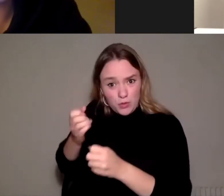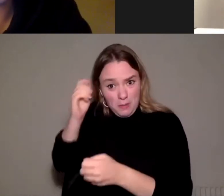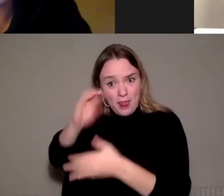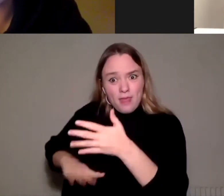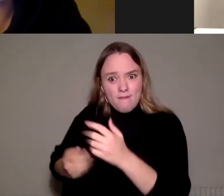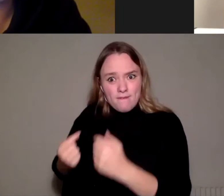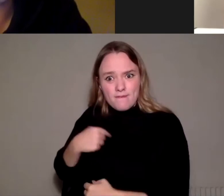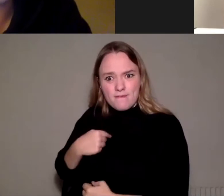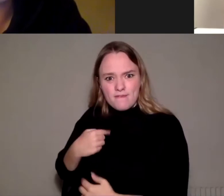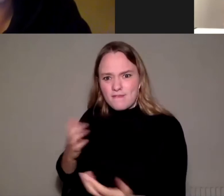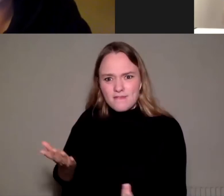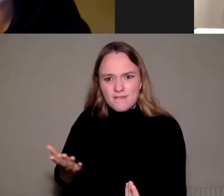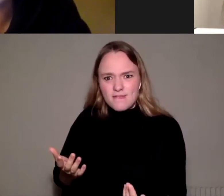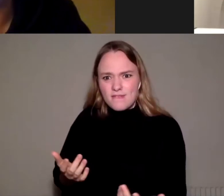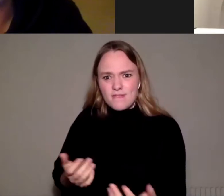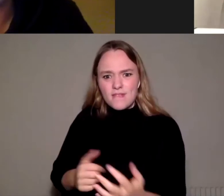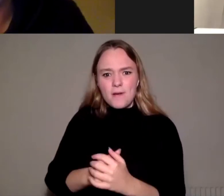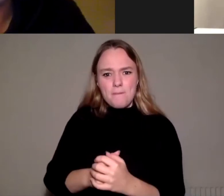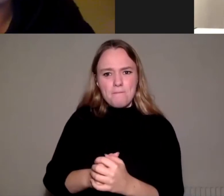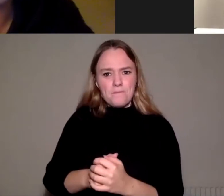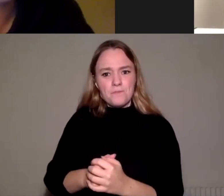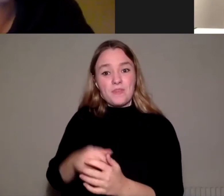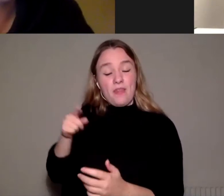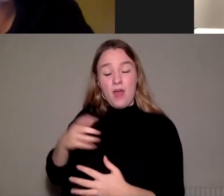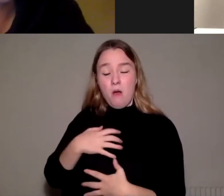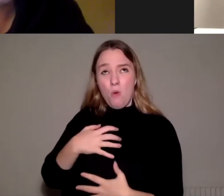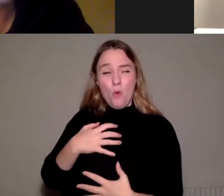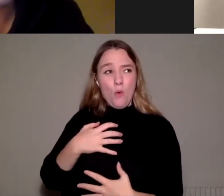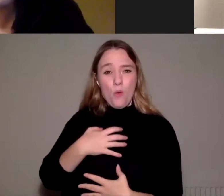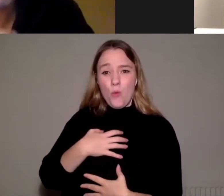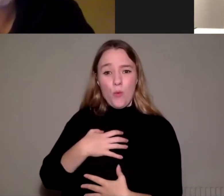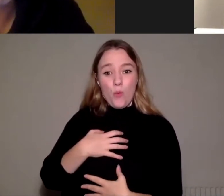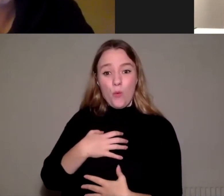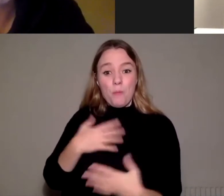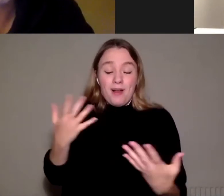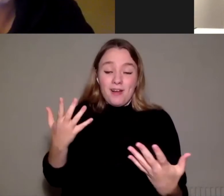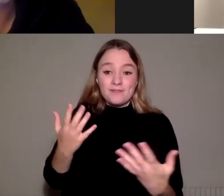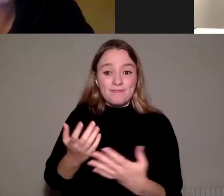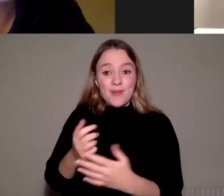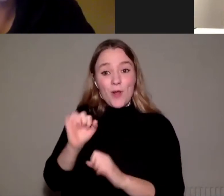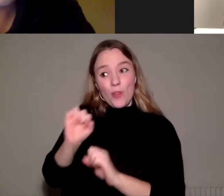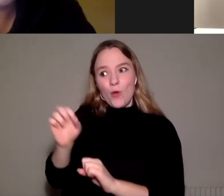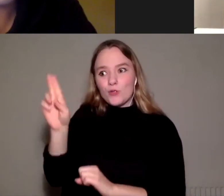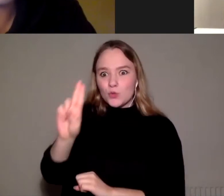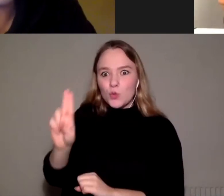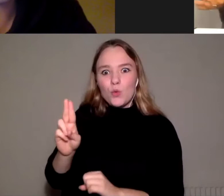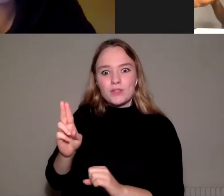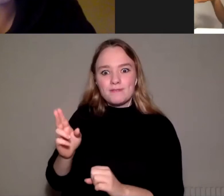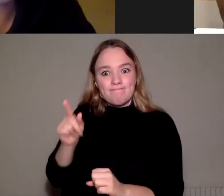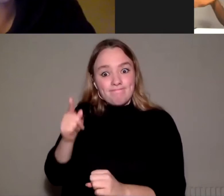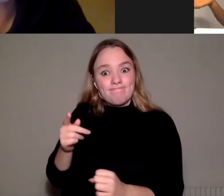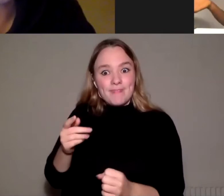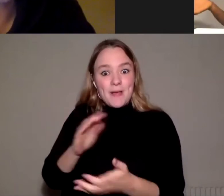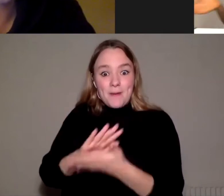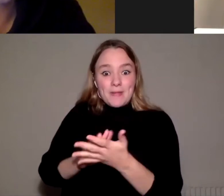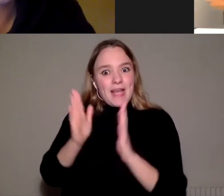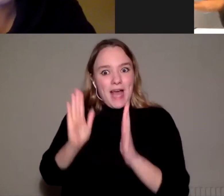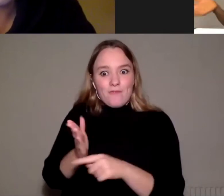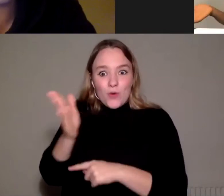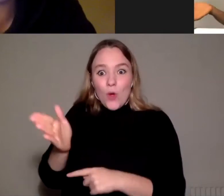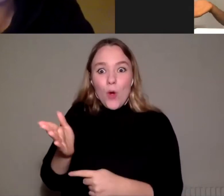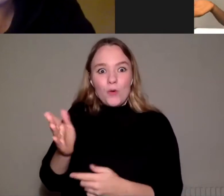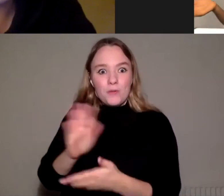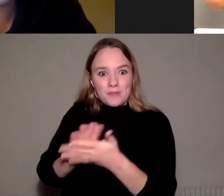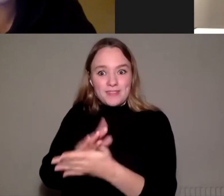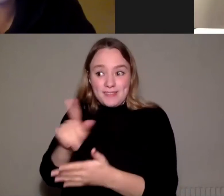experiences, to make which is shocking. But then again, those are the places that need to hear it most. So if you need a statistic, I'll give you one. I'll give you more